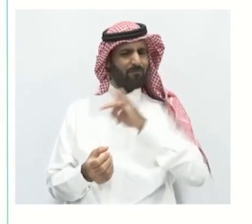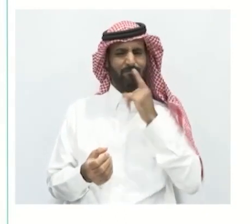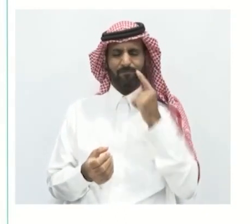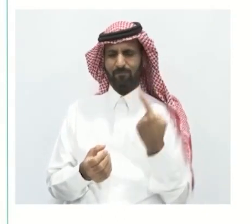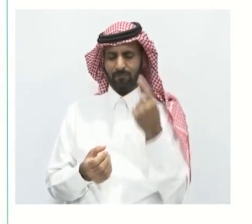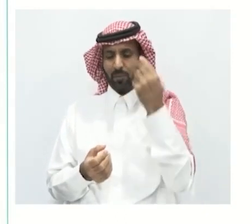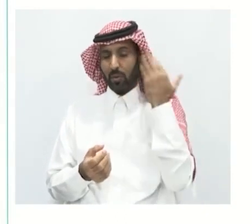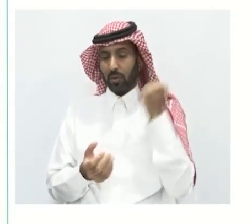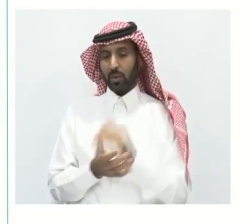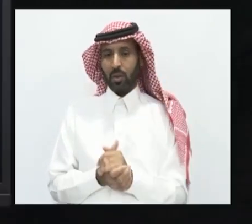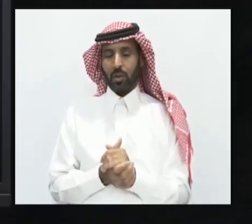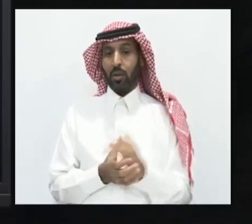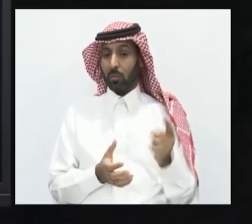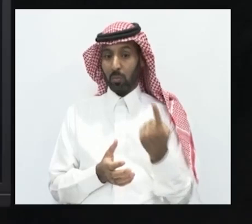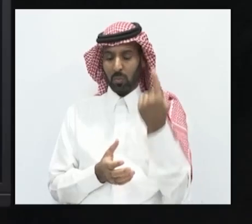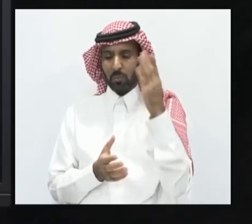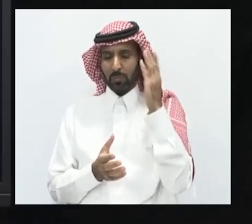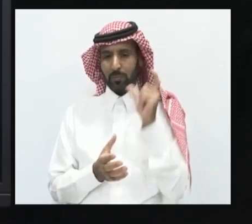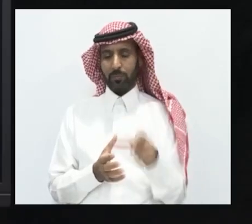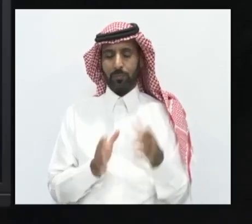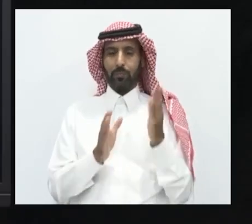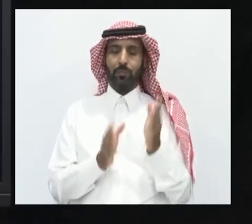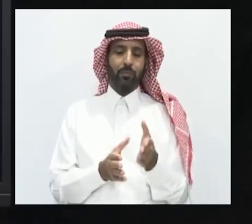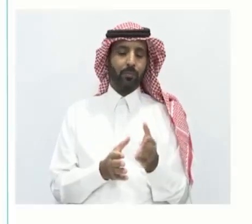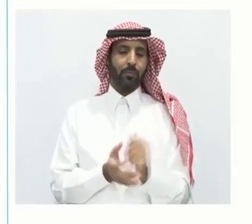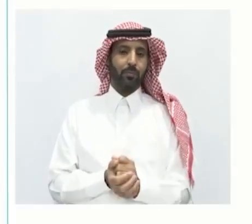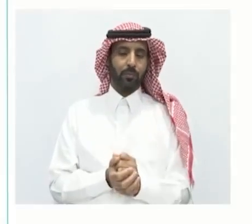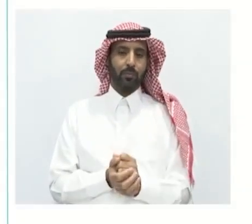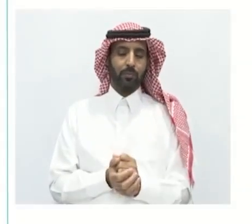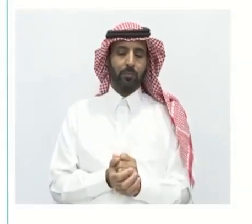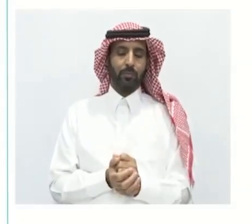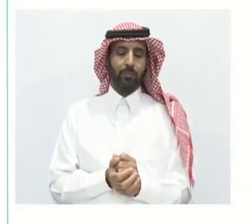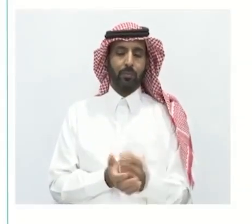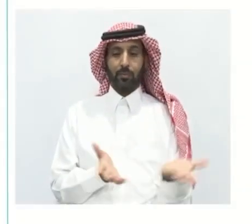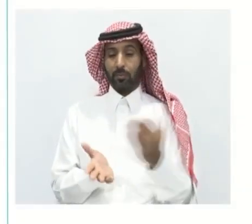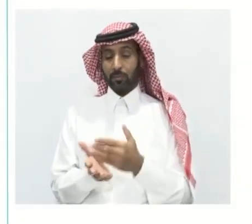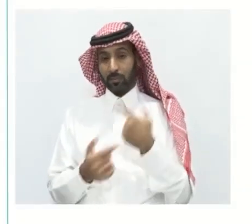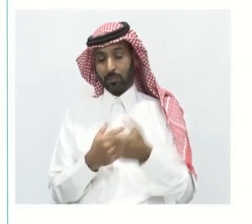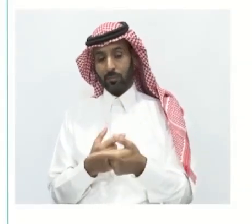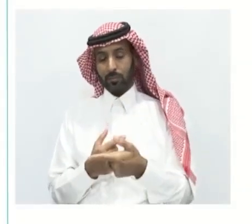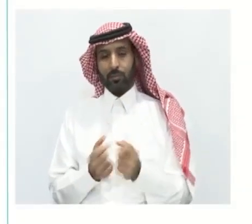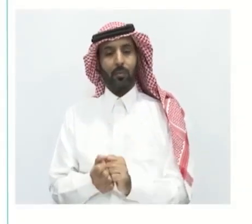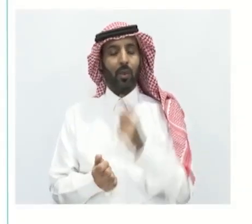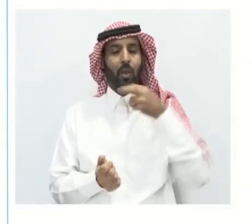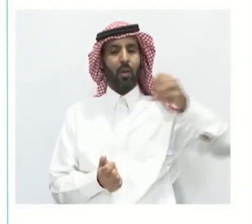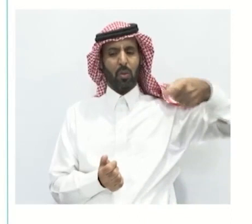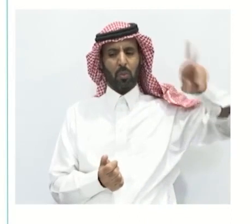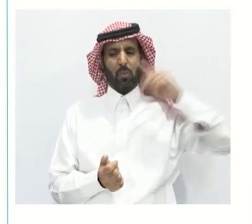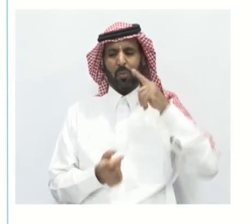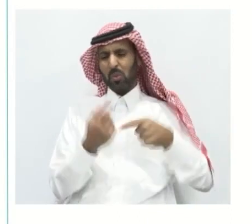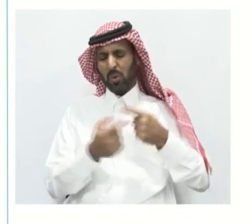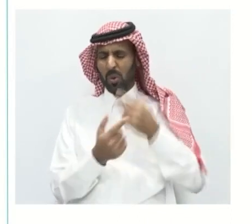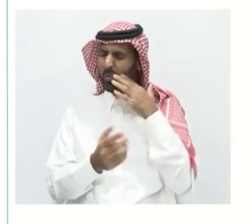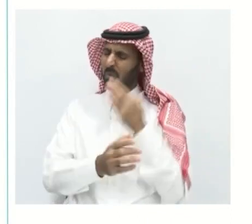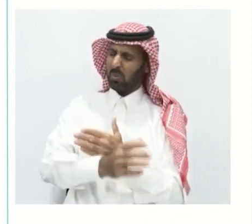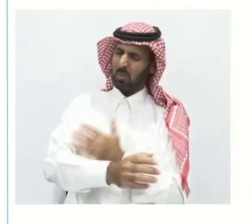overweight. He didn't used to be slim. OK, Continuing here, Umar was always